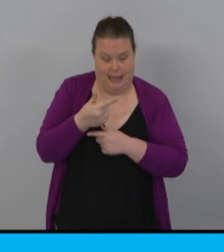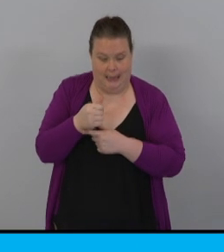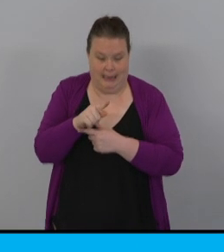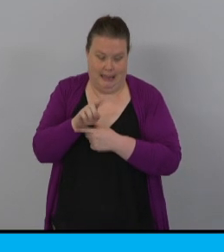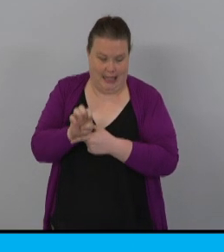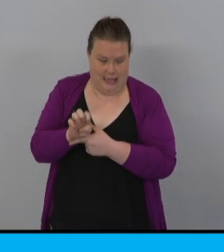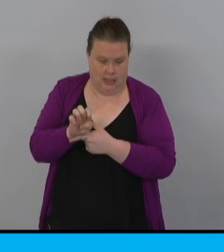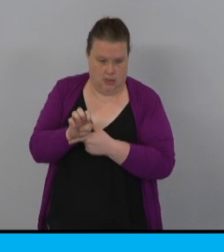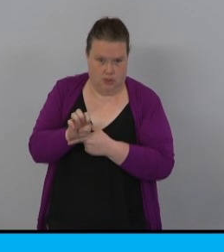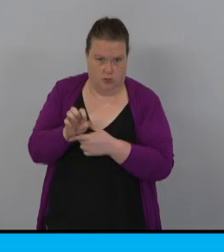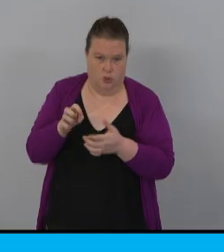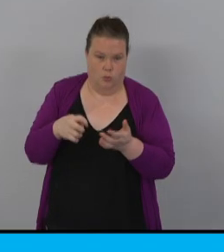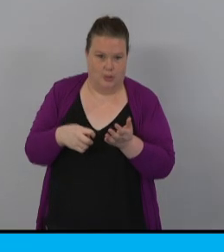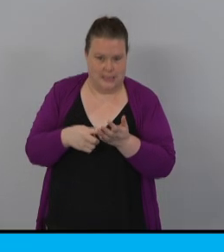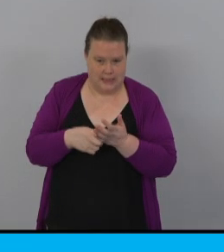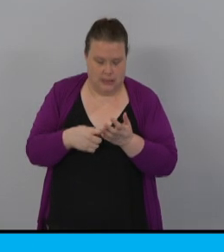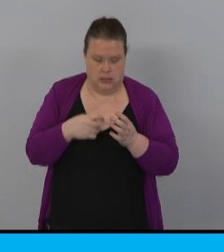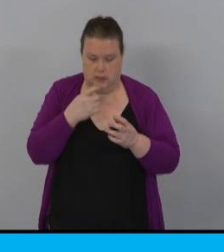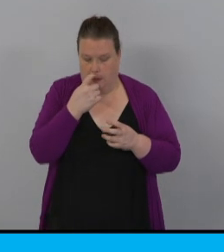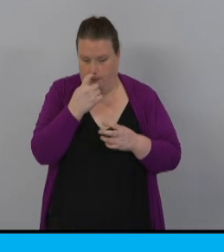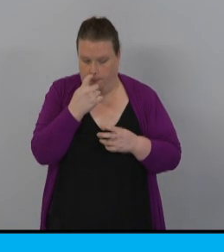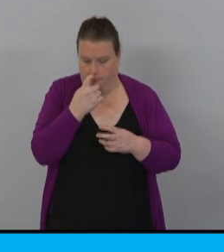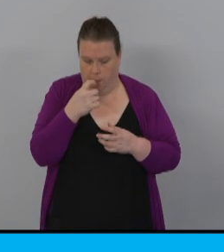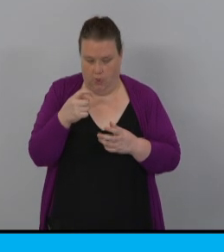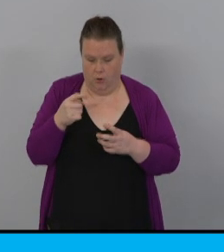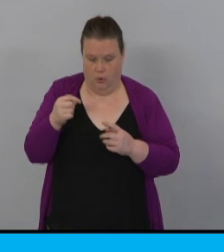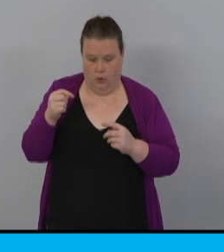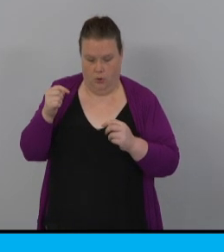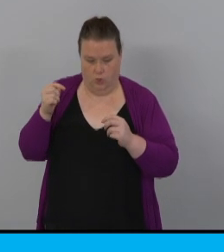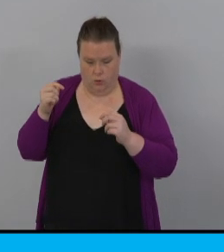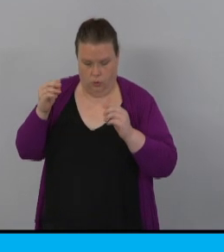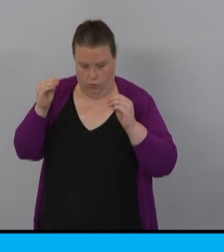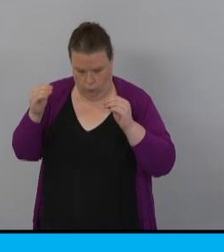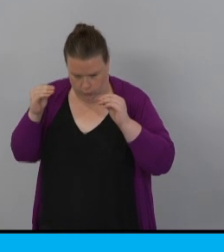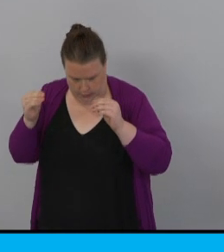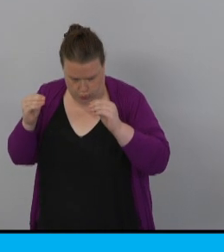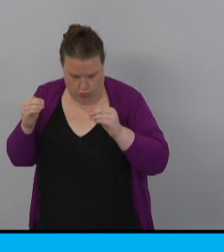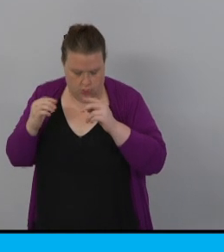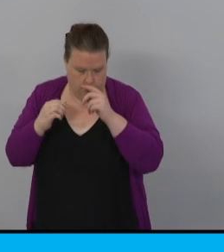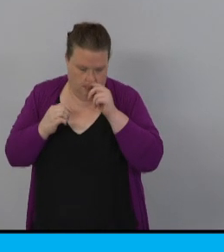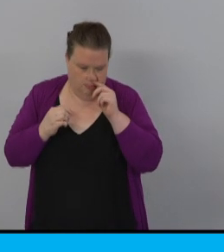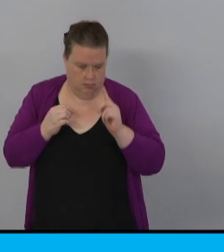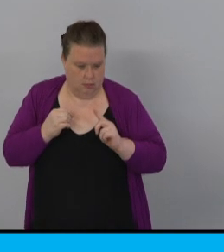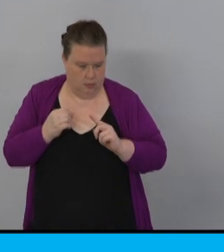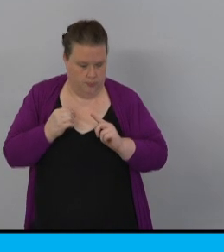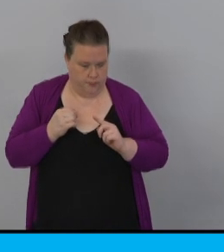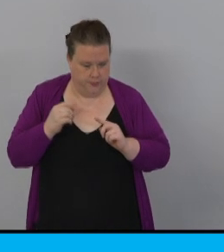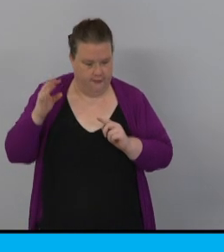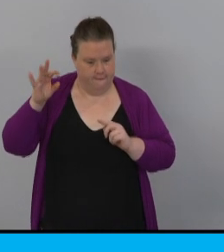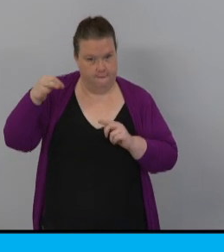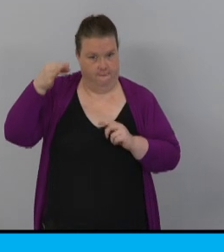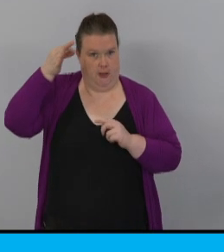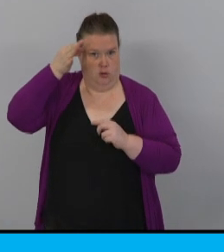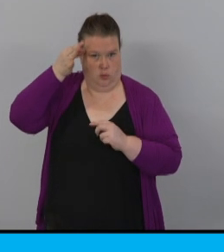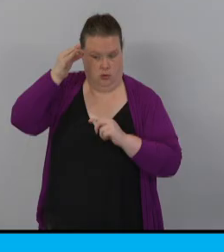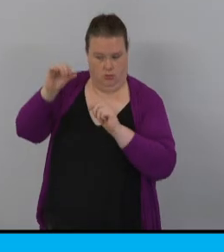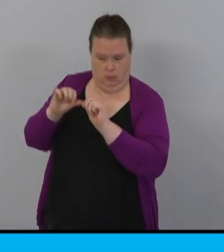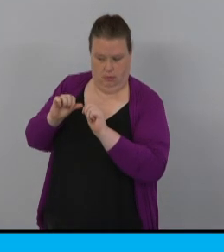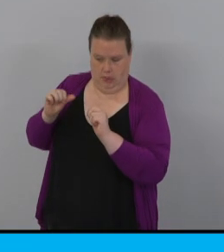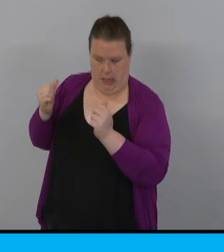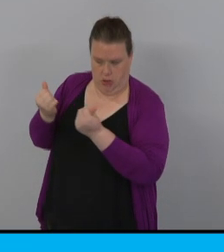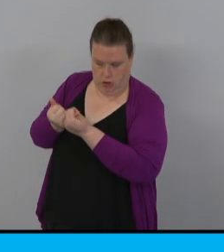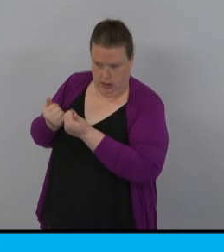small amount from tuition. We get some fiscal agent fees from those programs we just talked about that they pay us